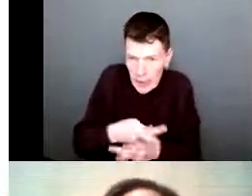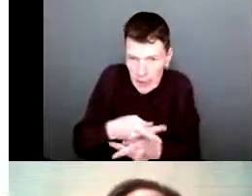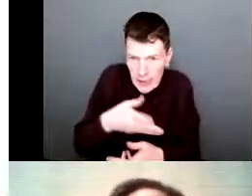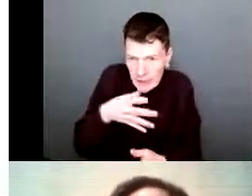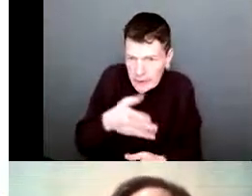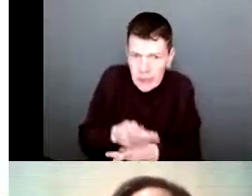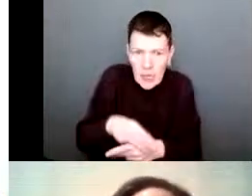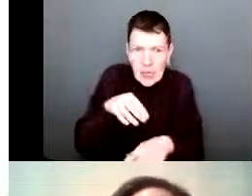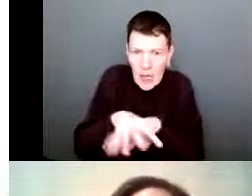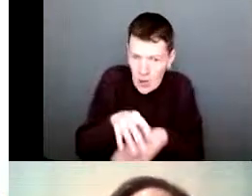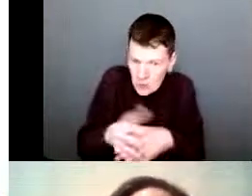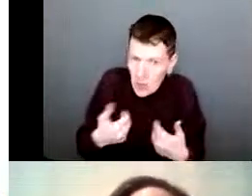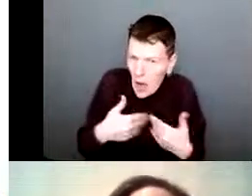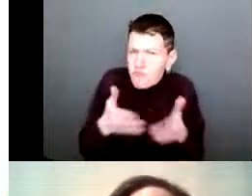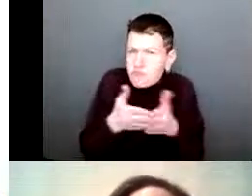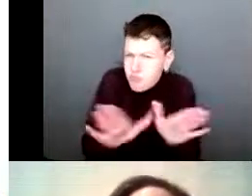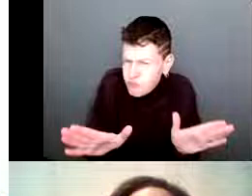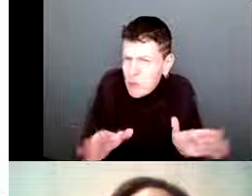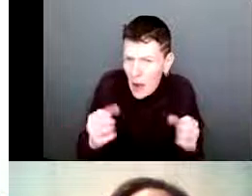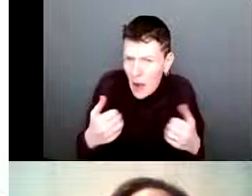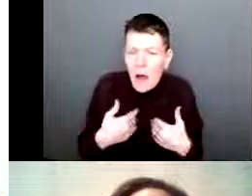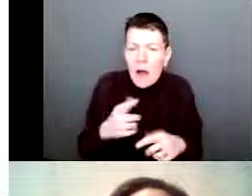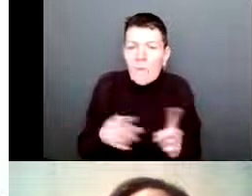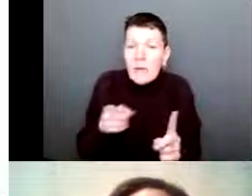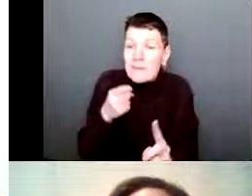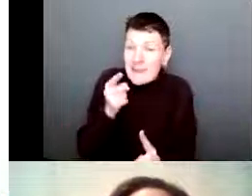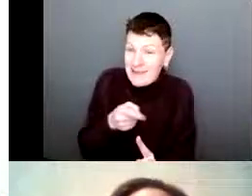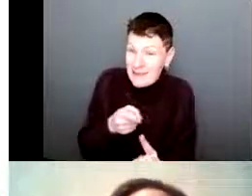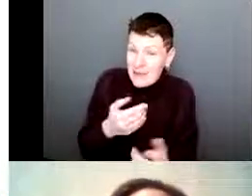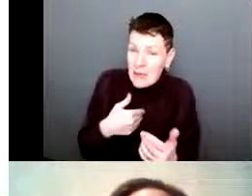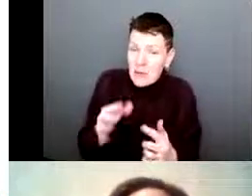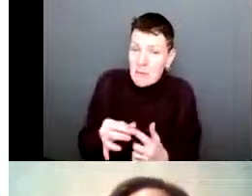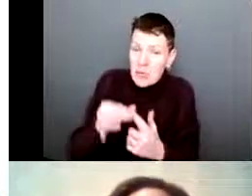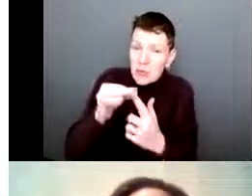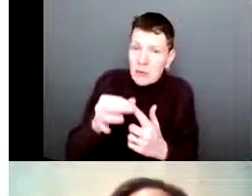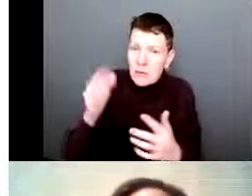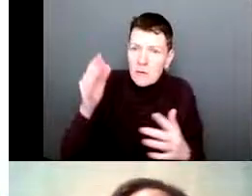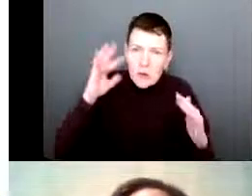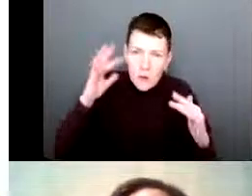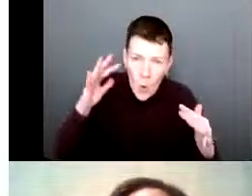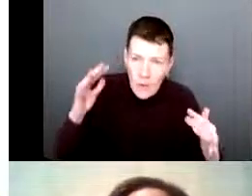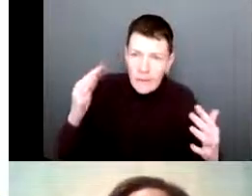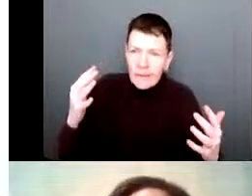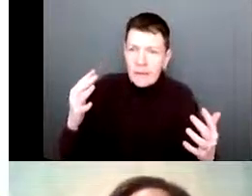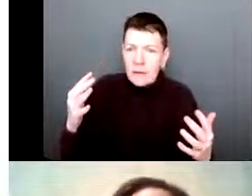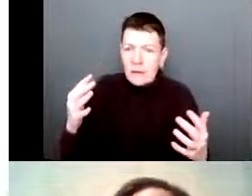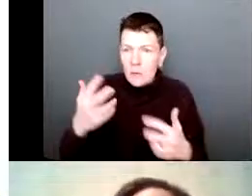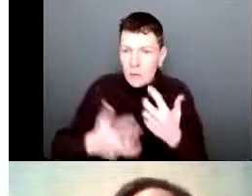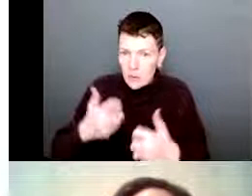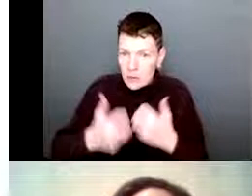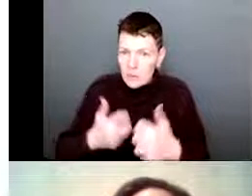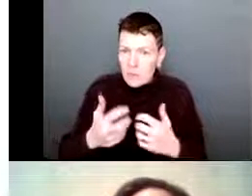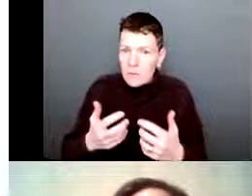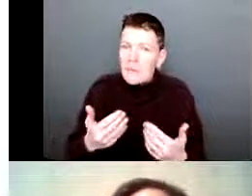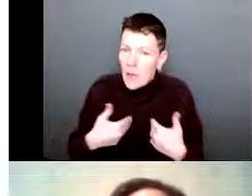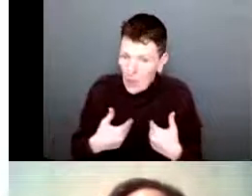counseling, which are more general. But for this special noise and problem, we do